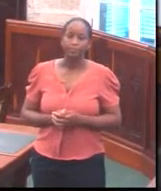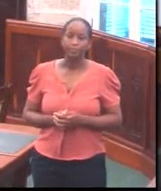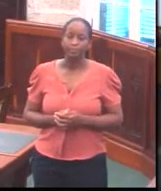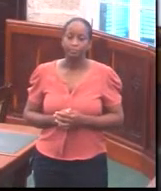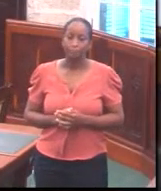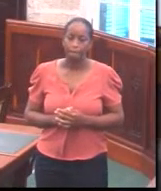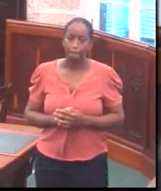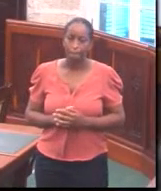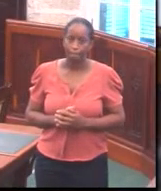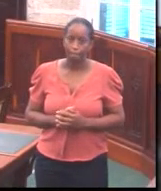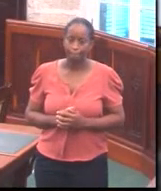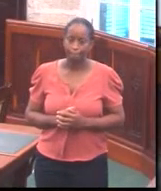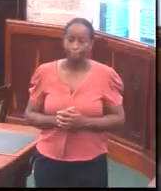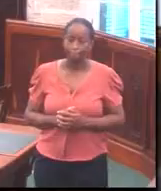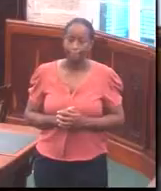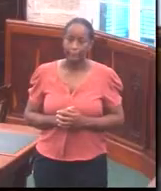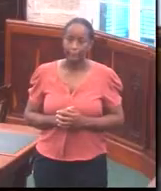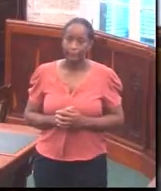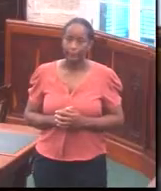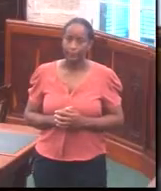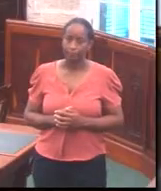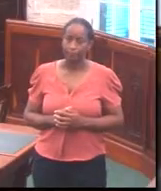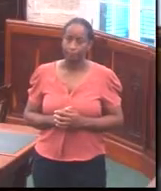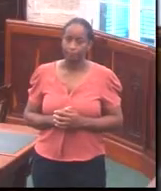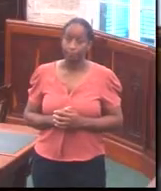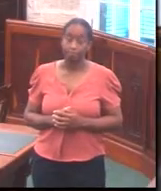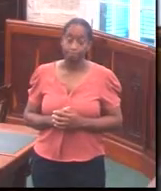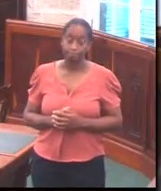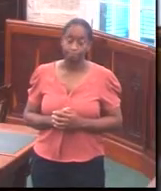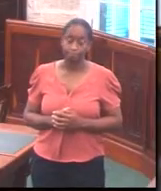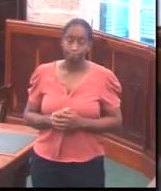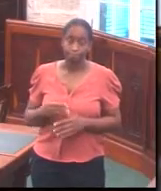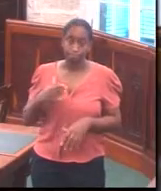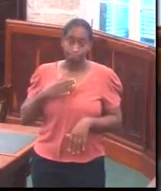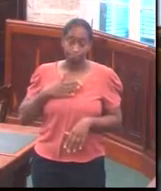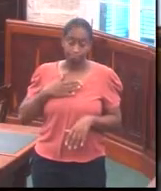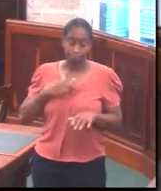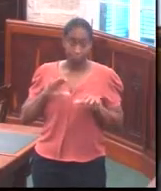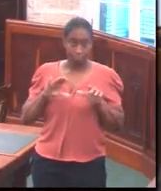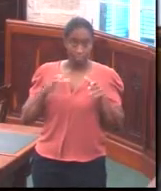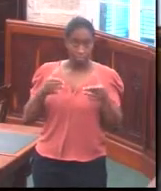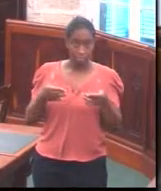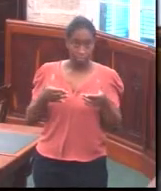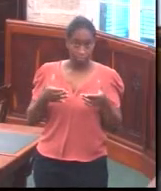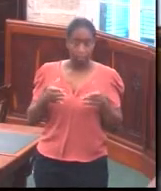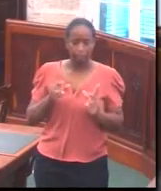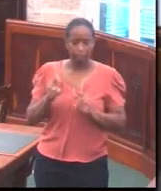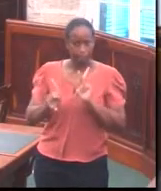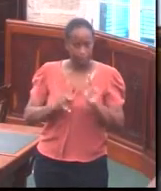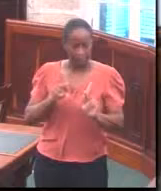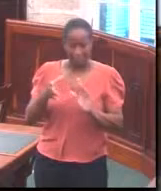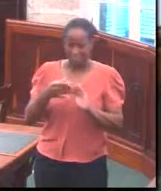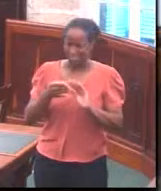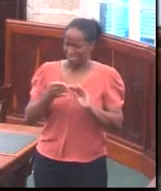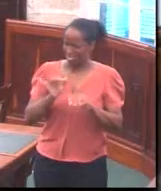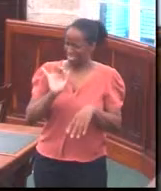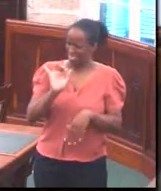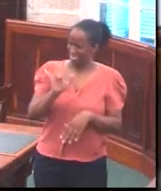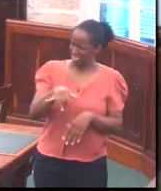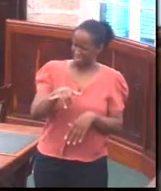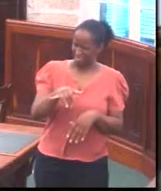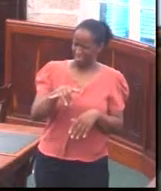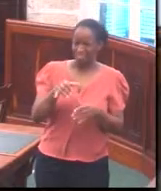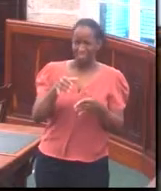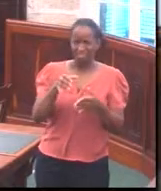that we protested that 5.2b ought not to have been there. That